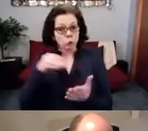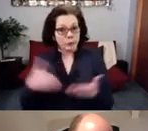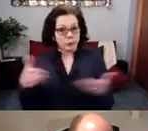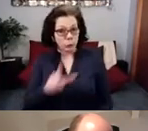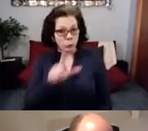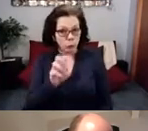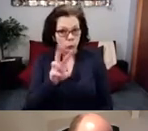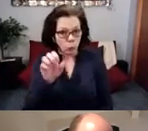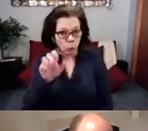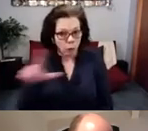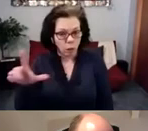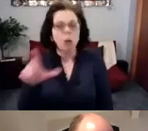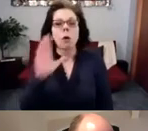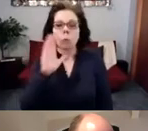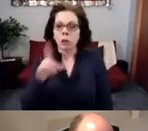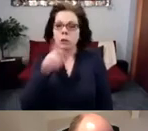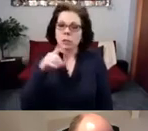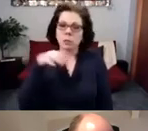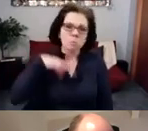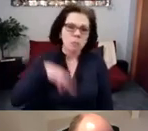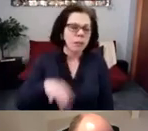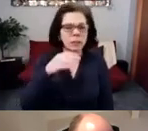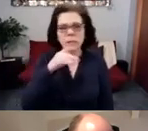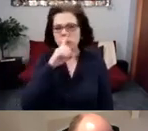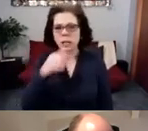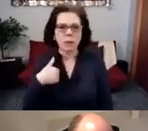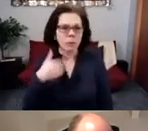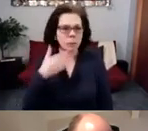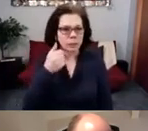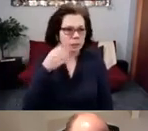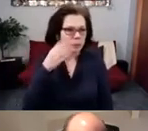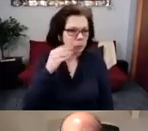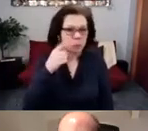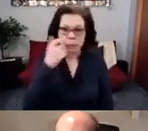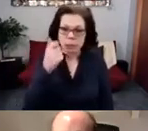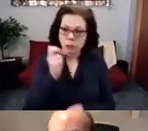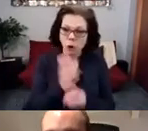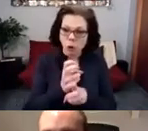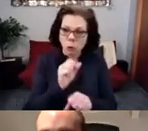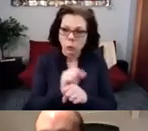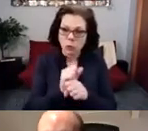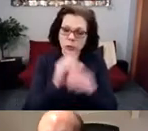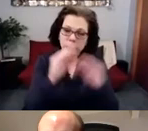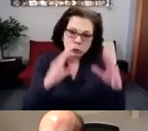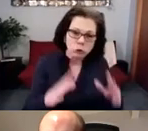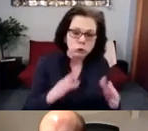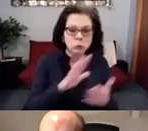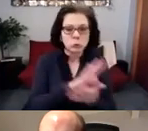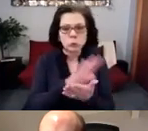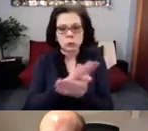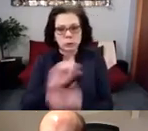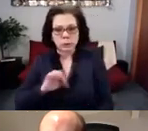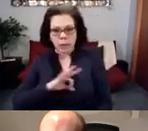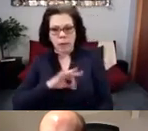health crisis here in Lowell than if they experienced it anywhere else. Because of the hard work of our teachers, our school staff, and that